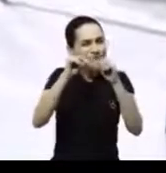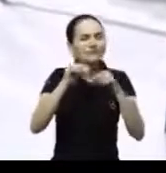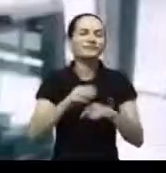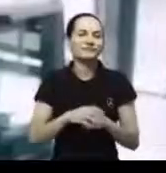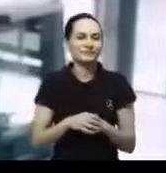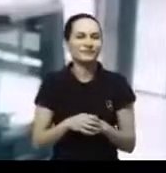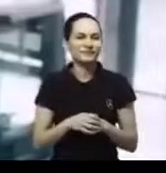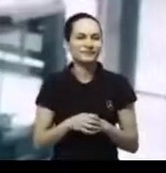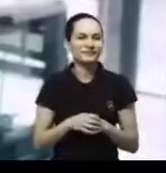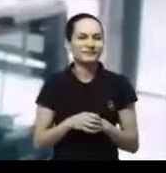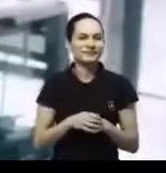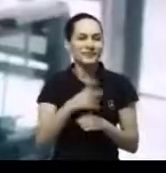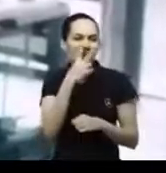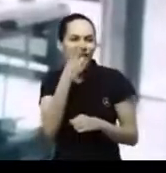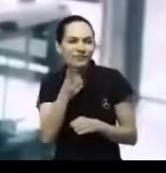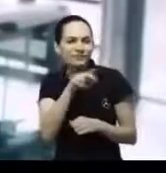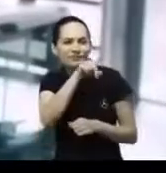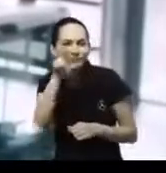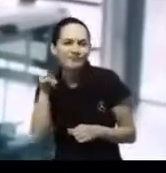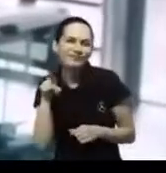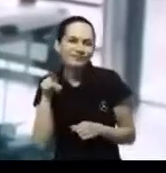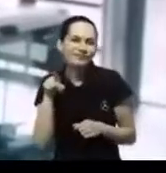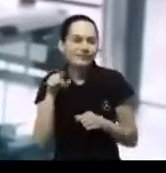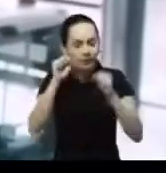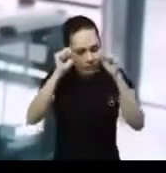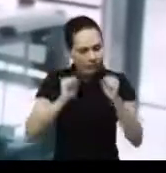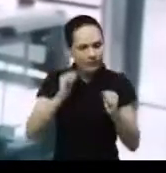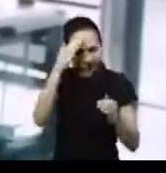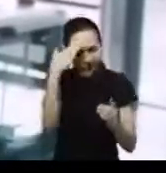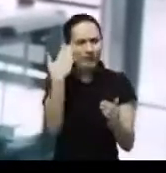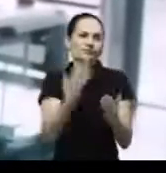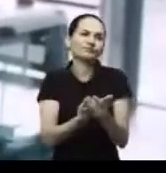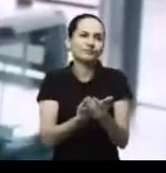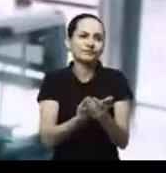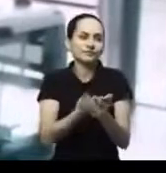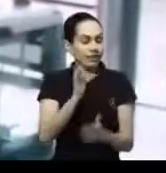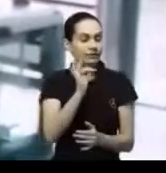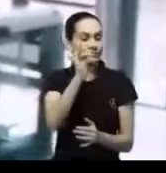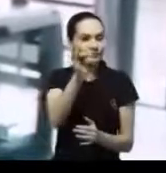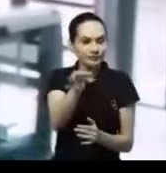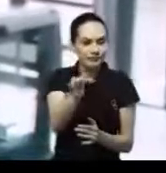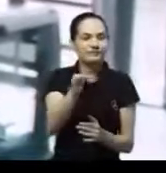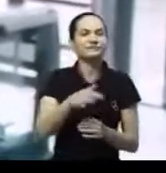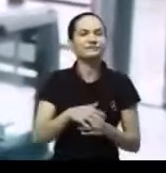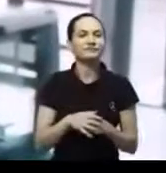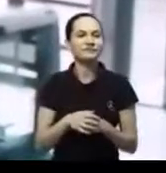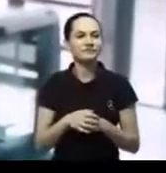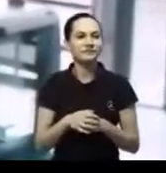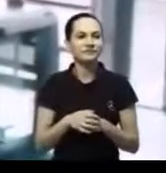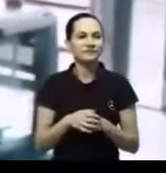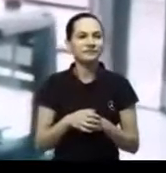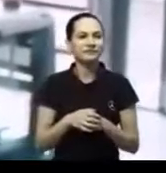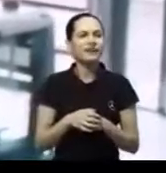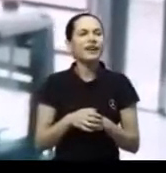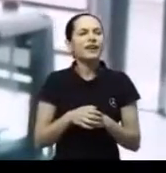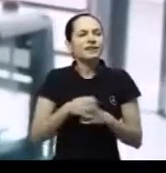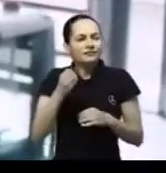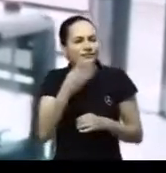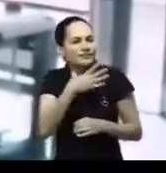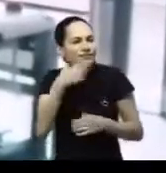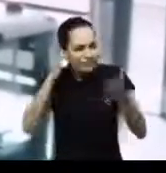do Brasil and thank you have more than one response to be confident about Future we die we